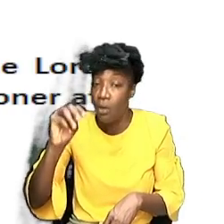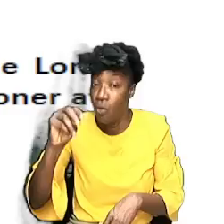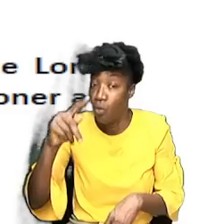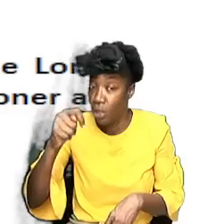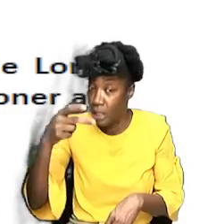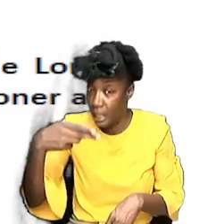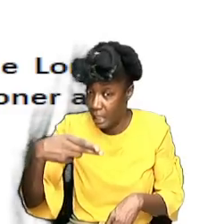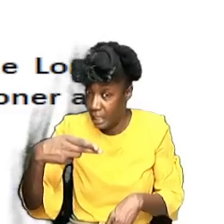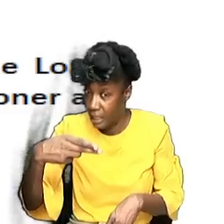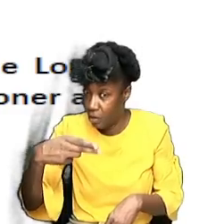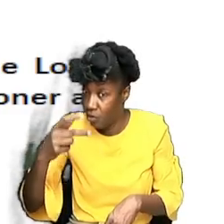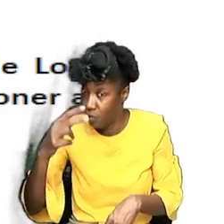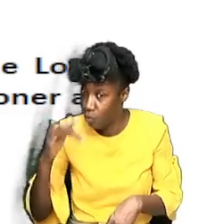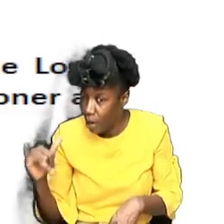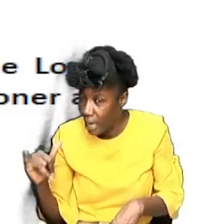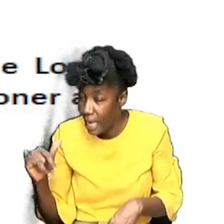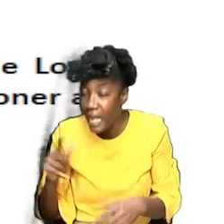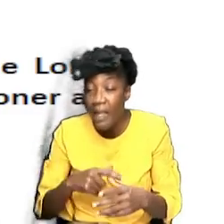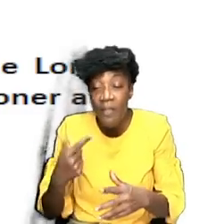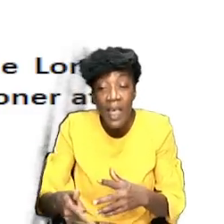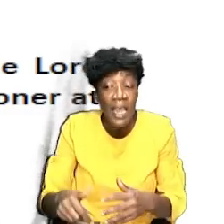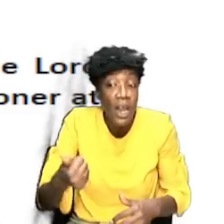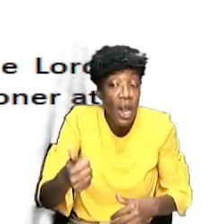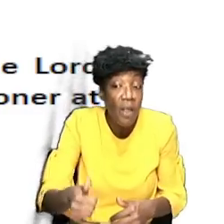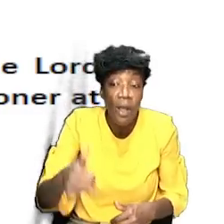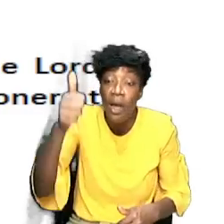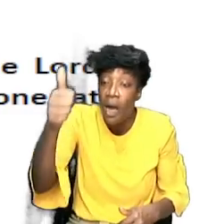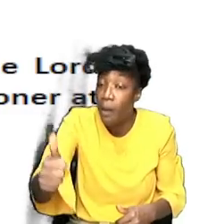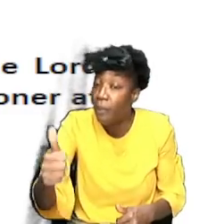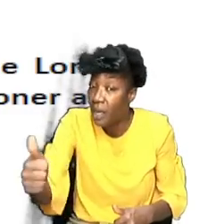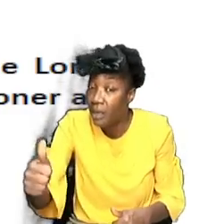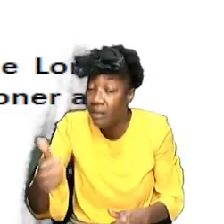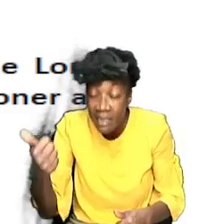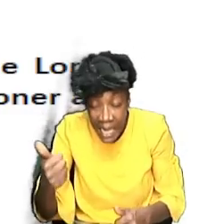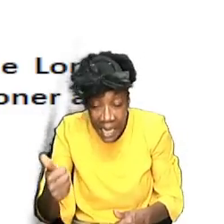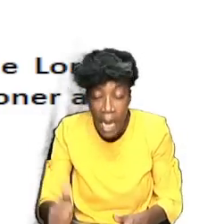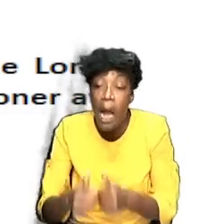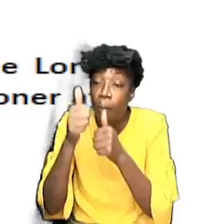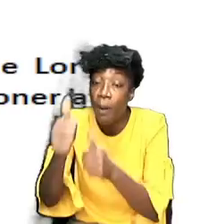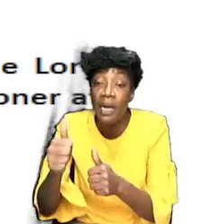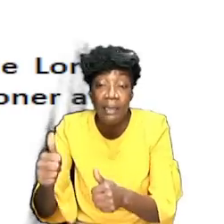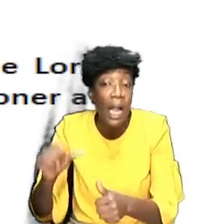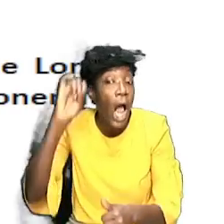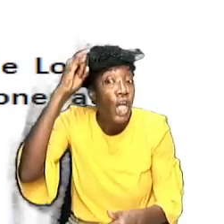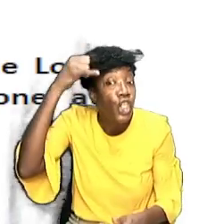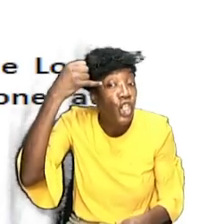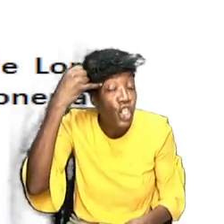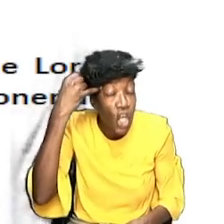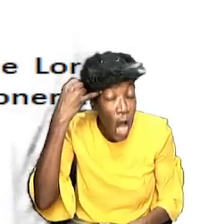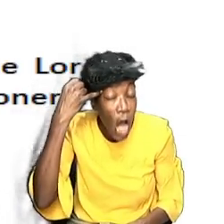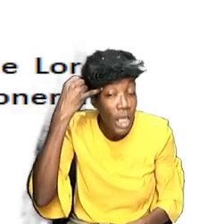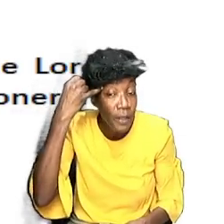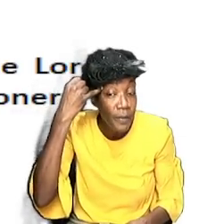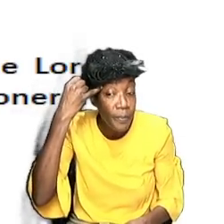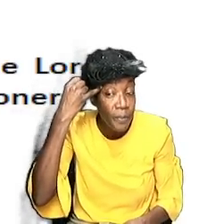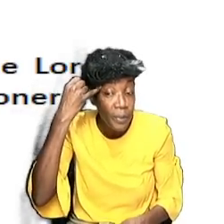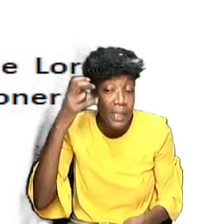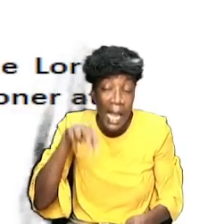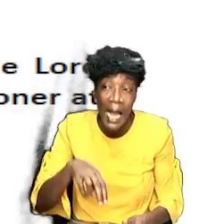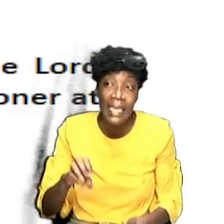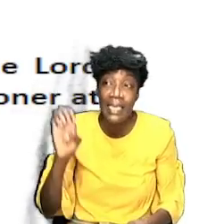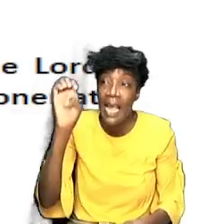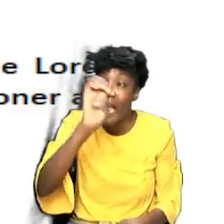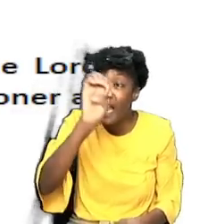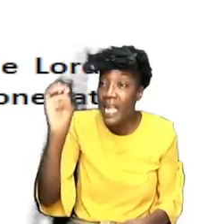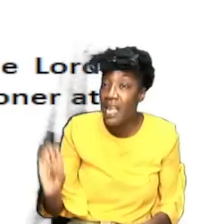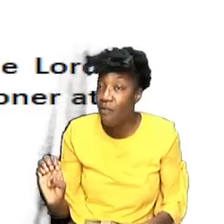that particular church. And lastly, the Apostle John was at Ephesus. Actually, it was while he was at Ephesus,